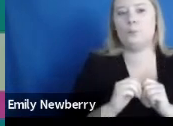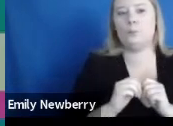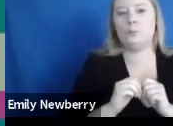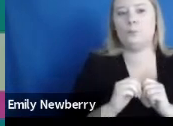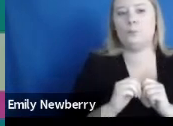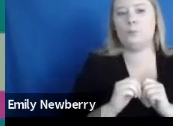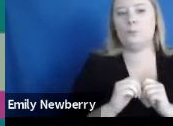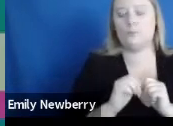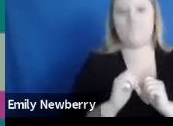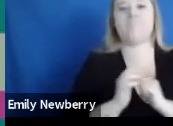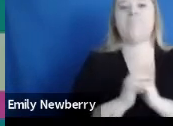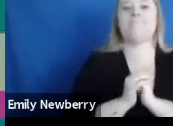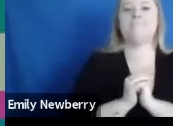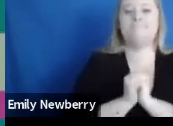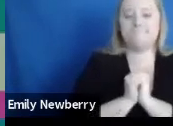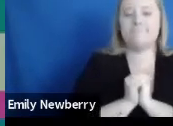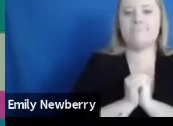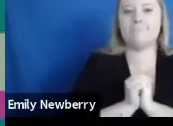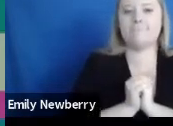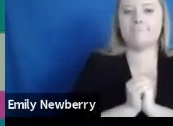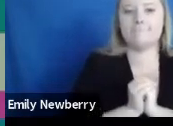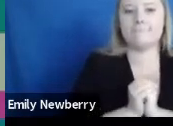There we go. Okay.